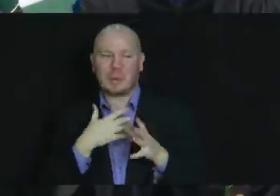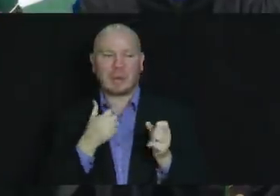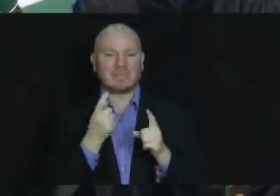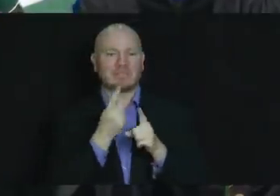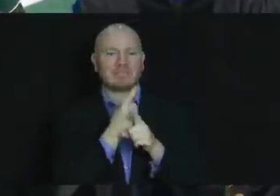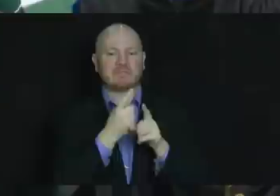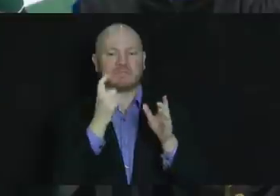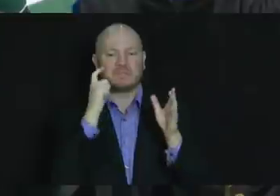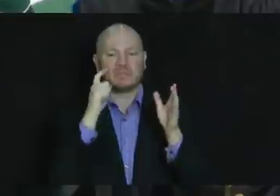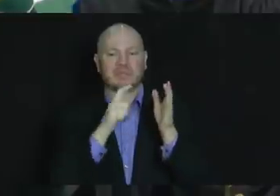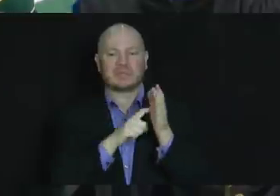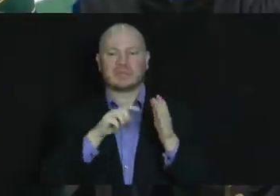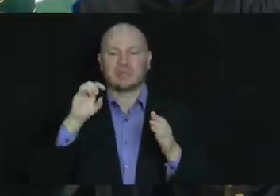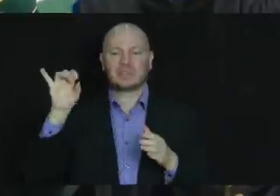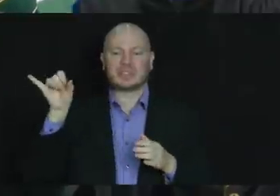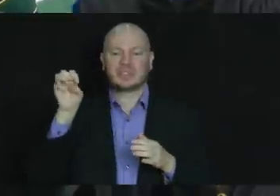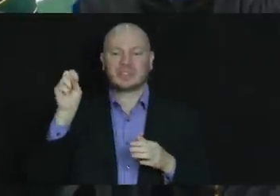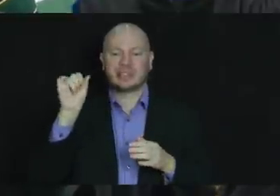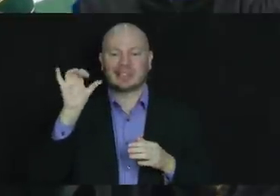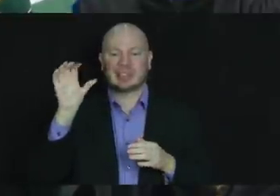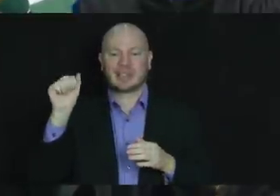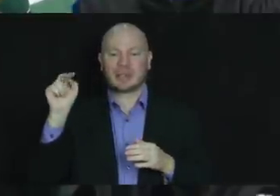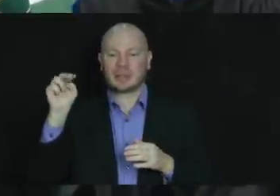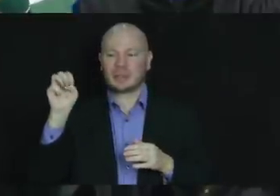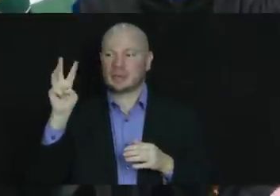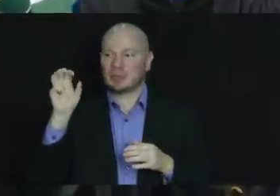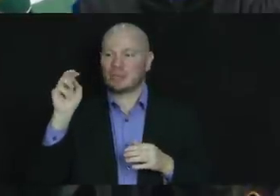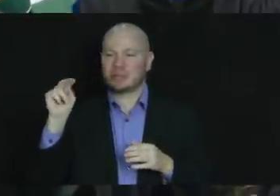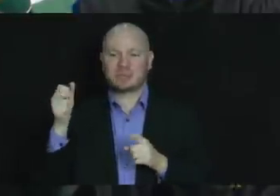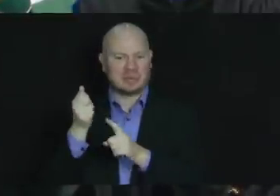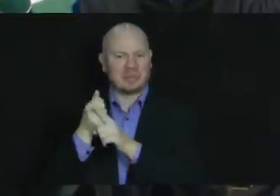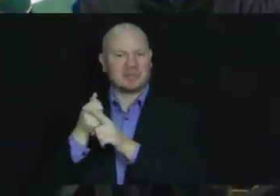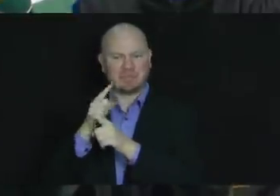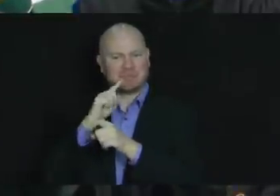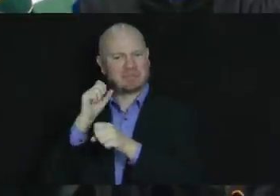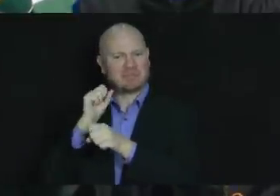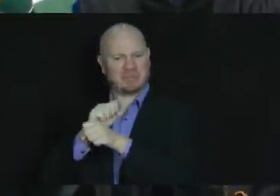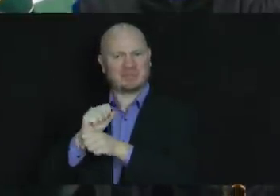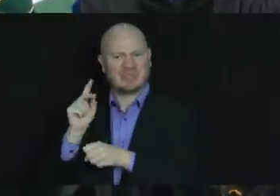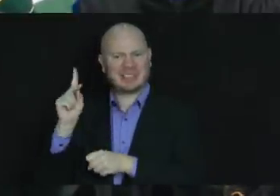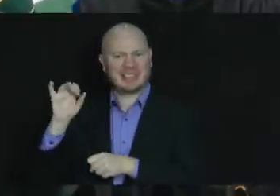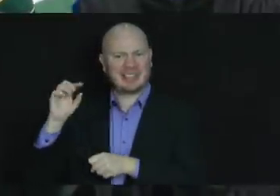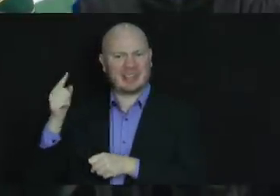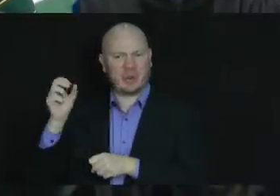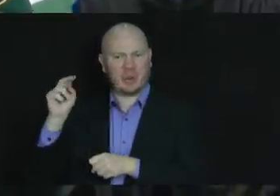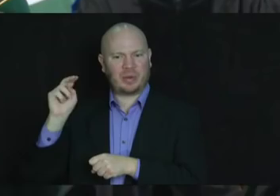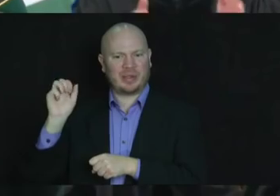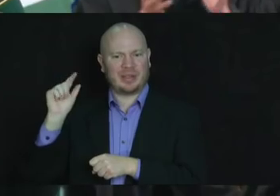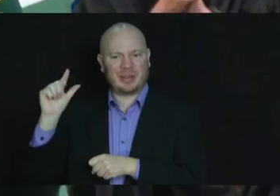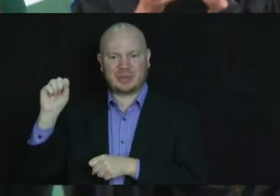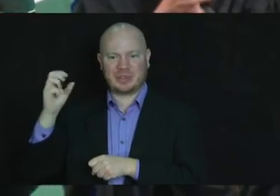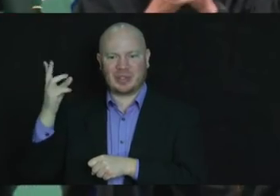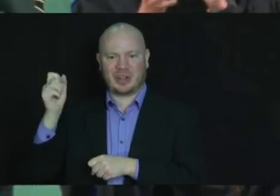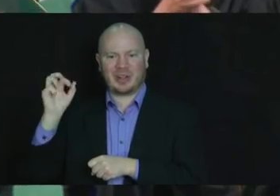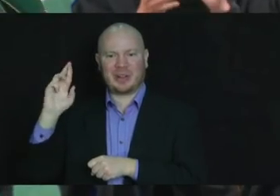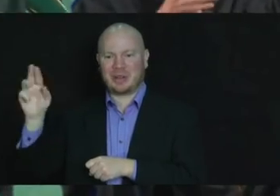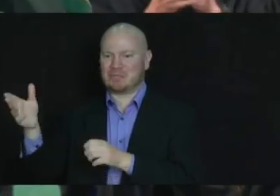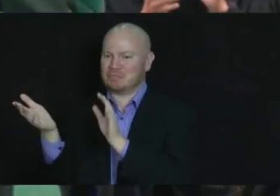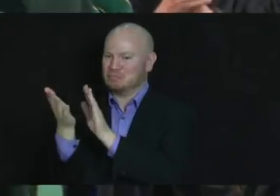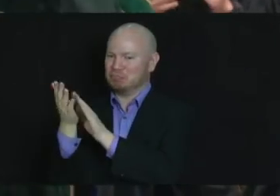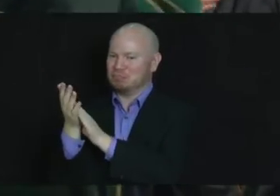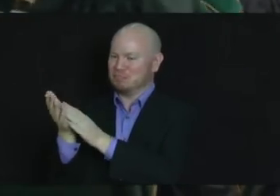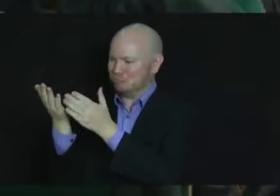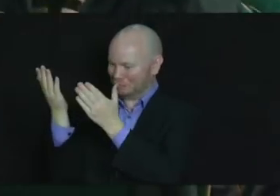acknowledge Jessica Newman as a King O'Neill Scholar. So please join me in a special round of applause for Jessica.